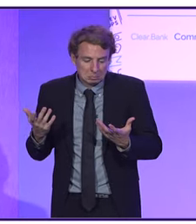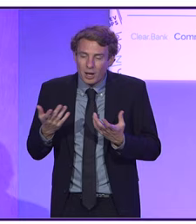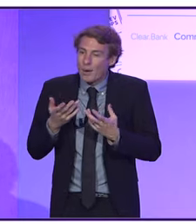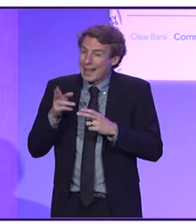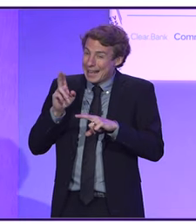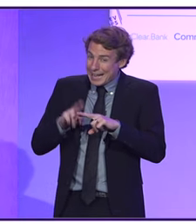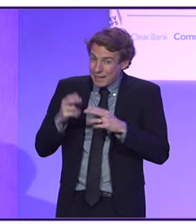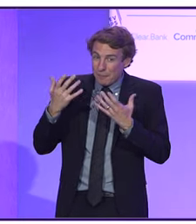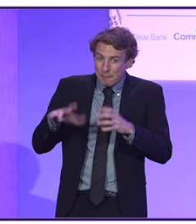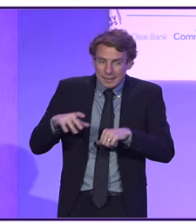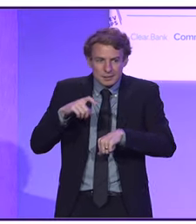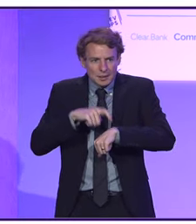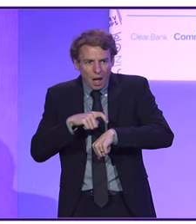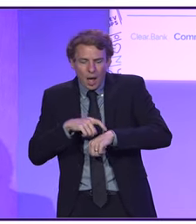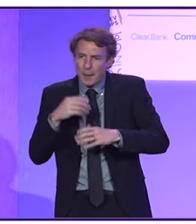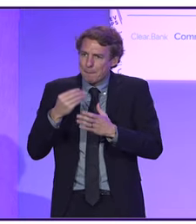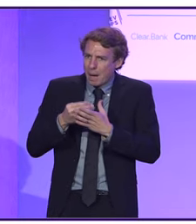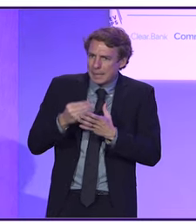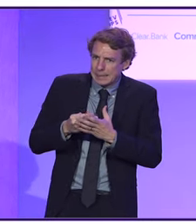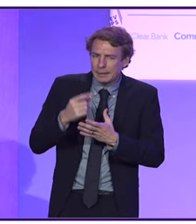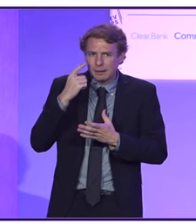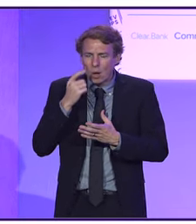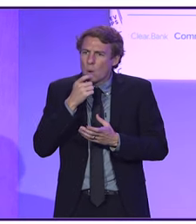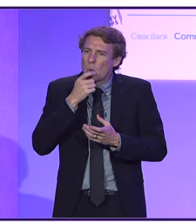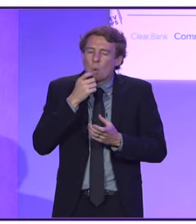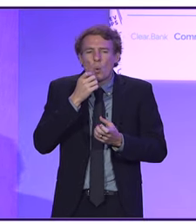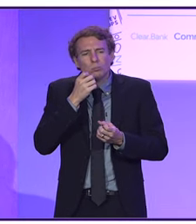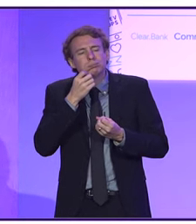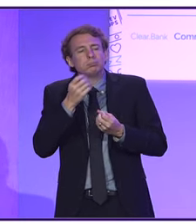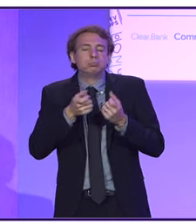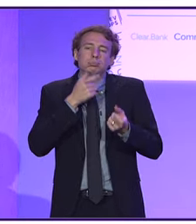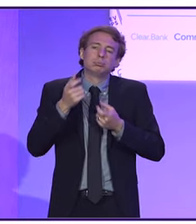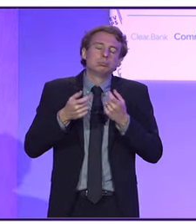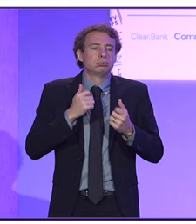If they've taken the time, they've essentially put their money where their mouths are, and they've said, okay,